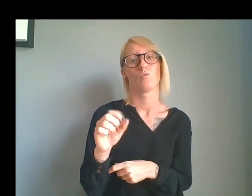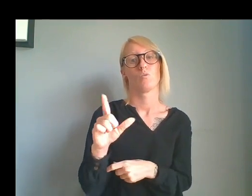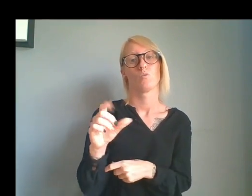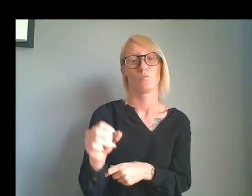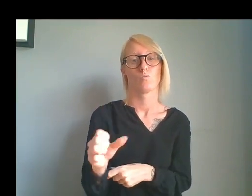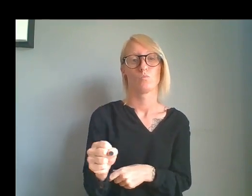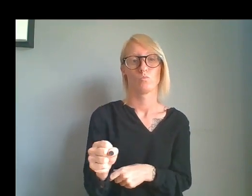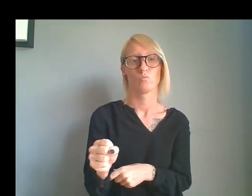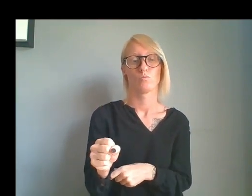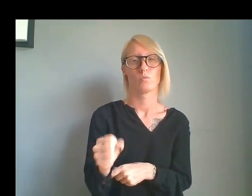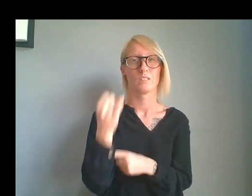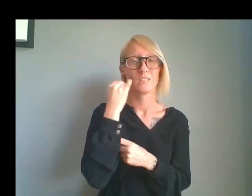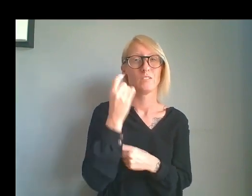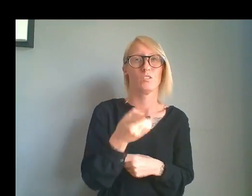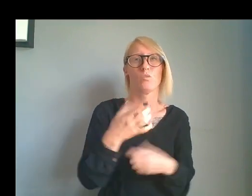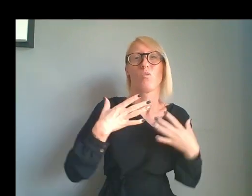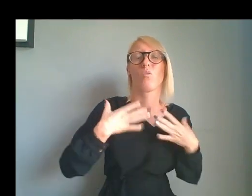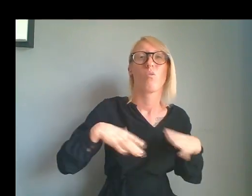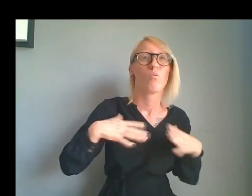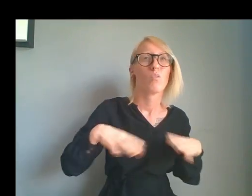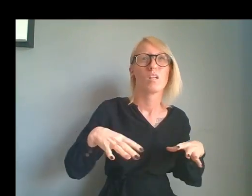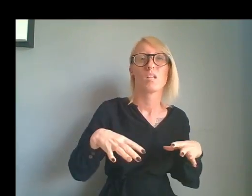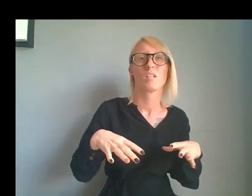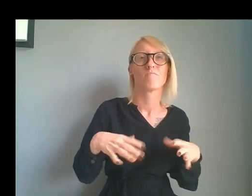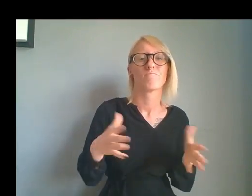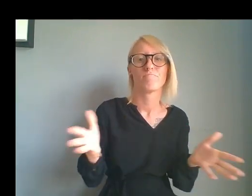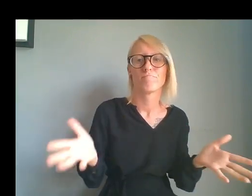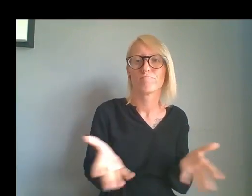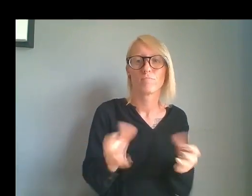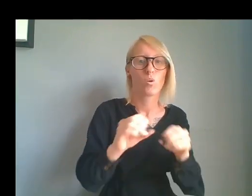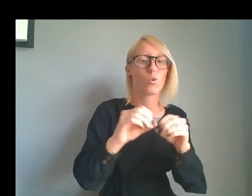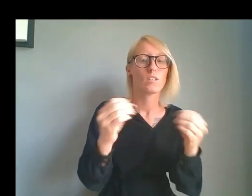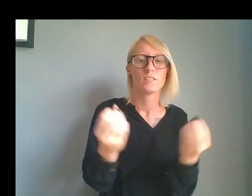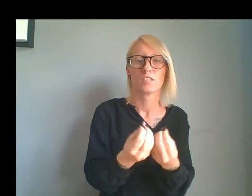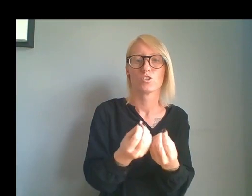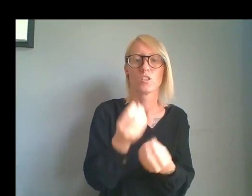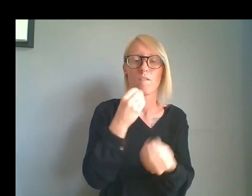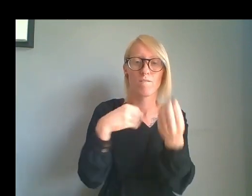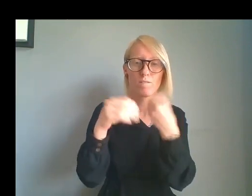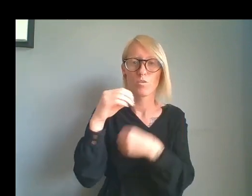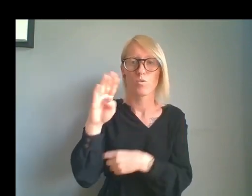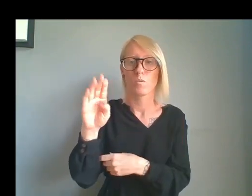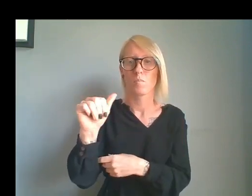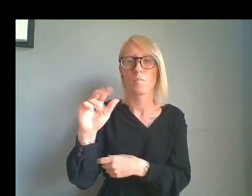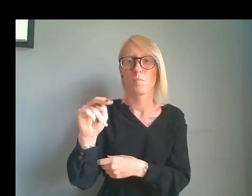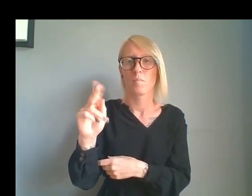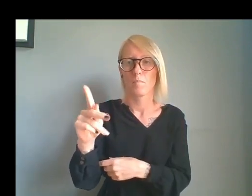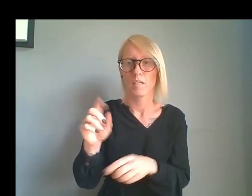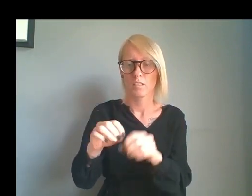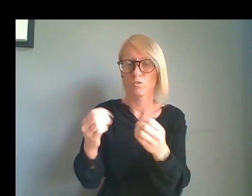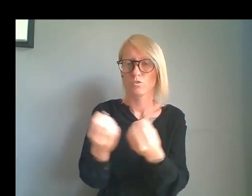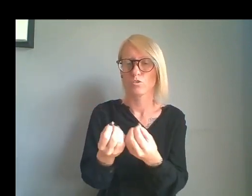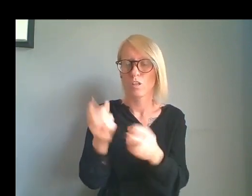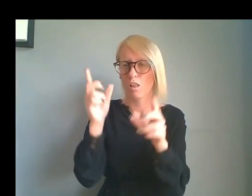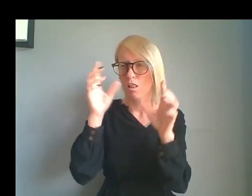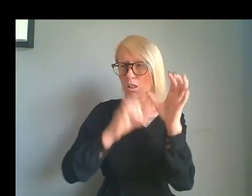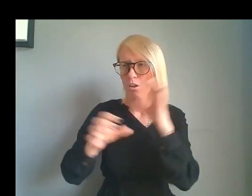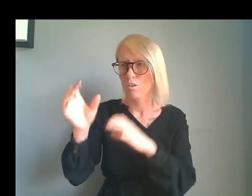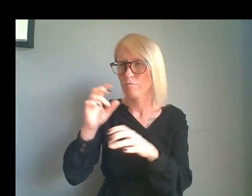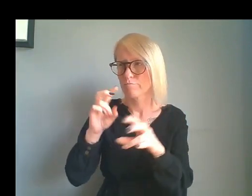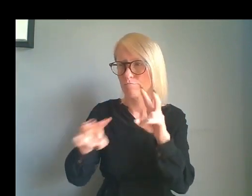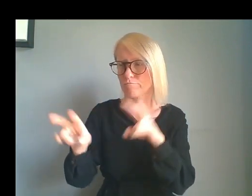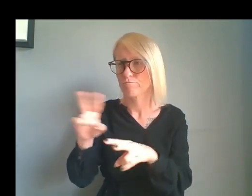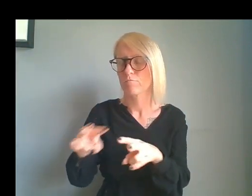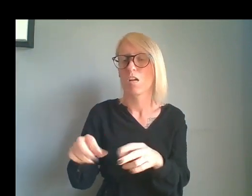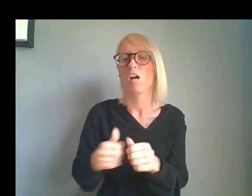if you're a clothing shelter or a food bank or something, look at other organizations that are similar to you and see what they're